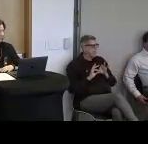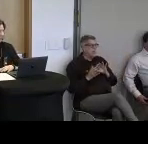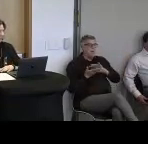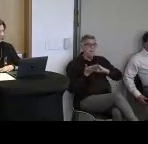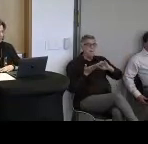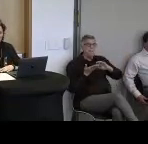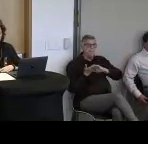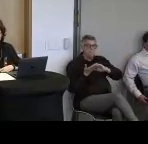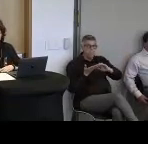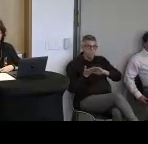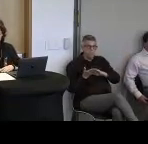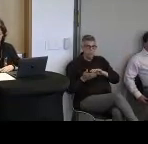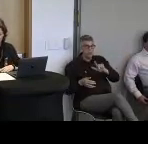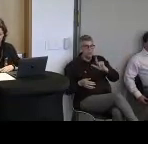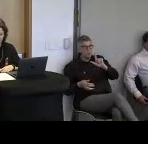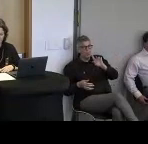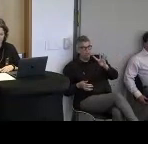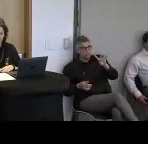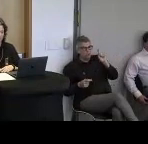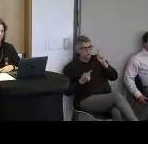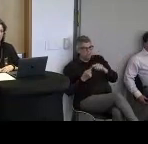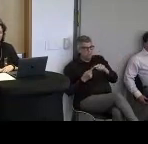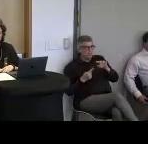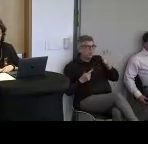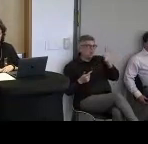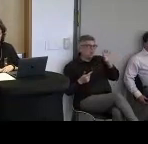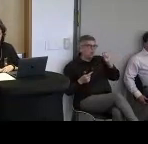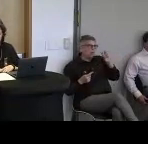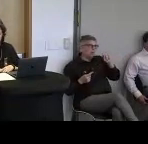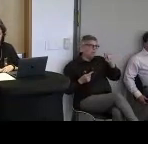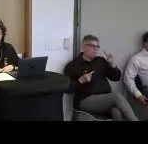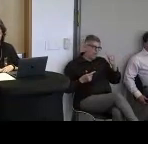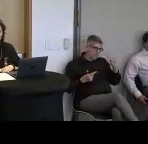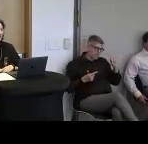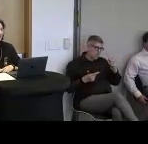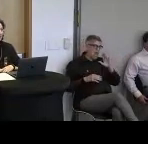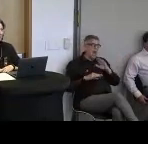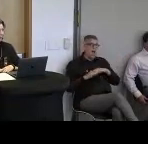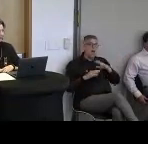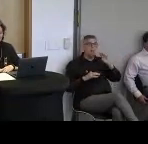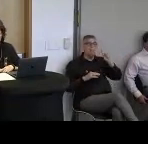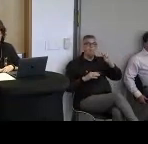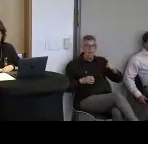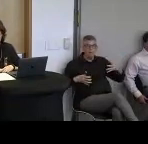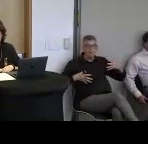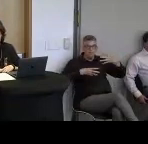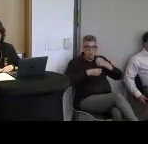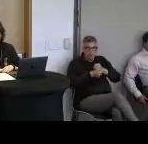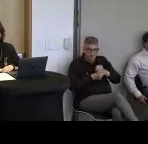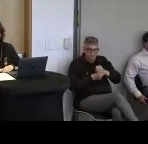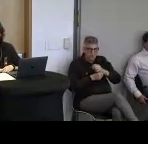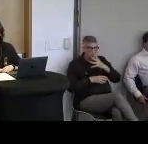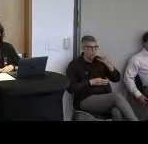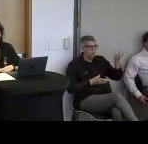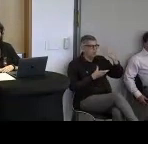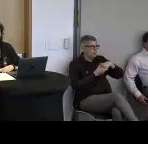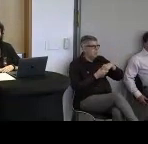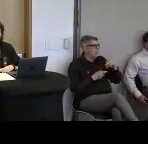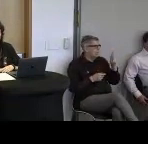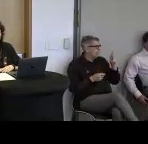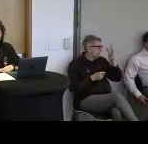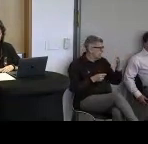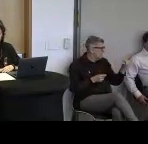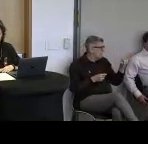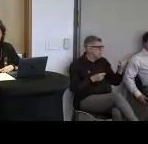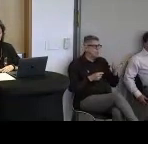about a 24-point font, we often abbreviate it on maps. And then we include those abbreviations on a key. Including a